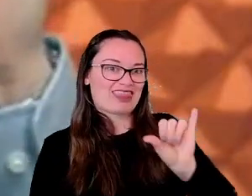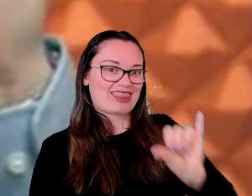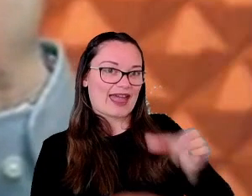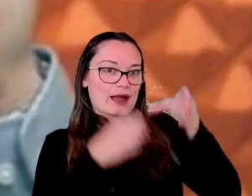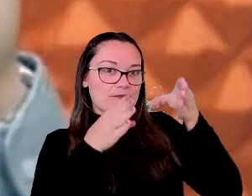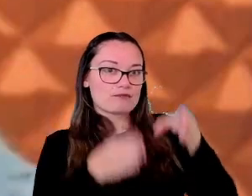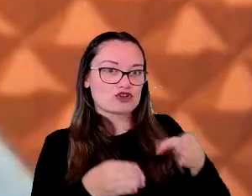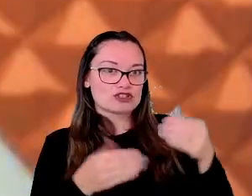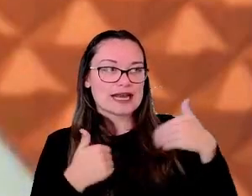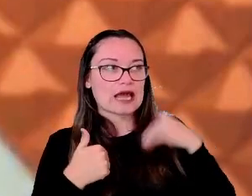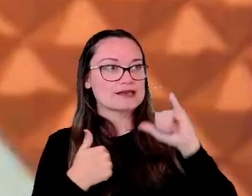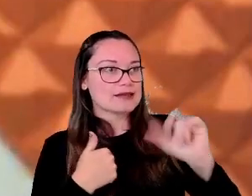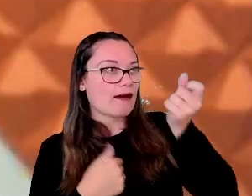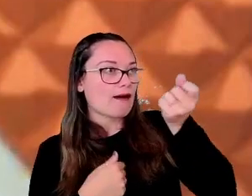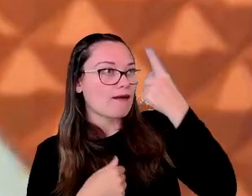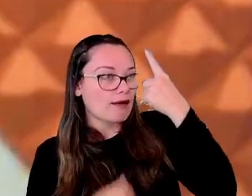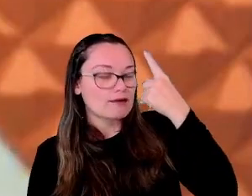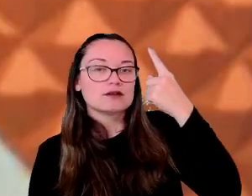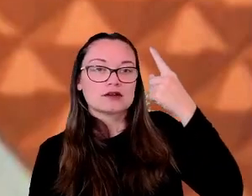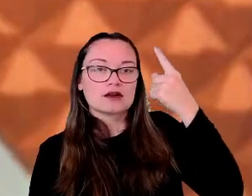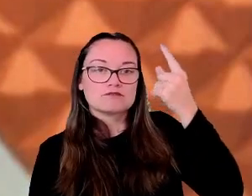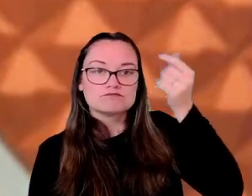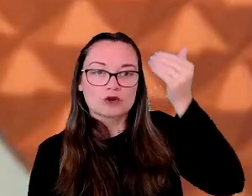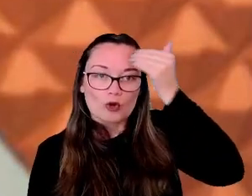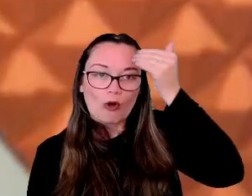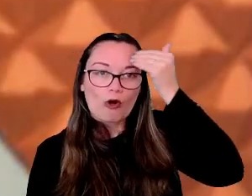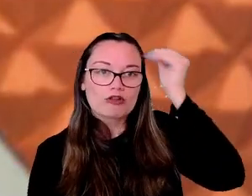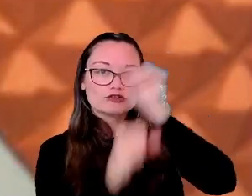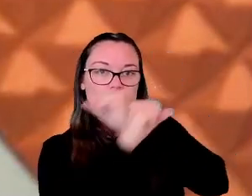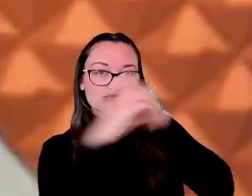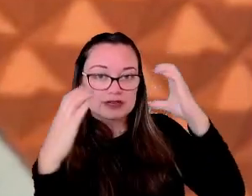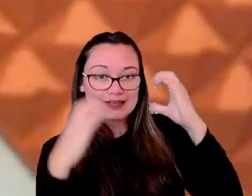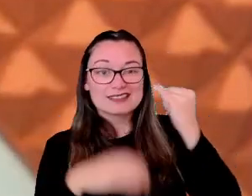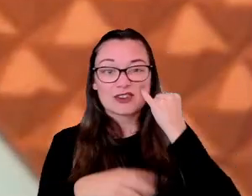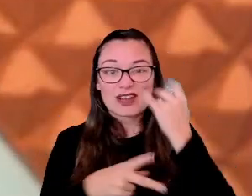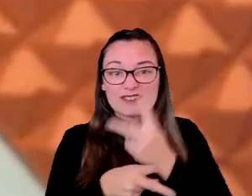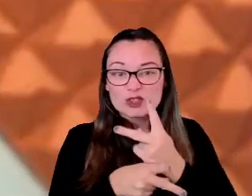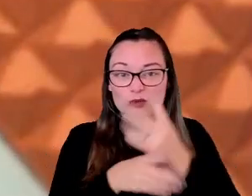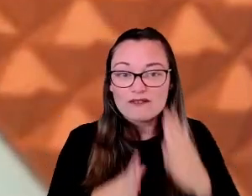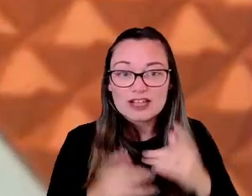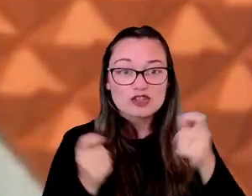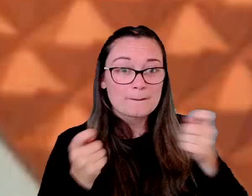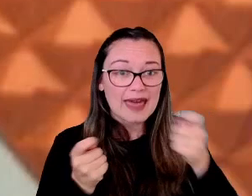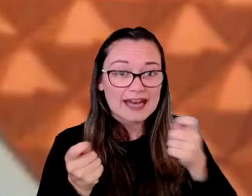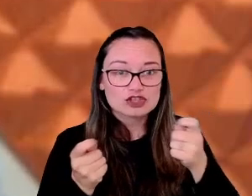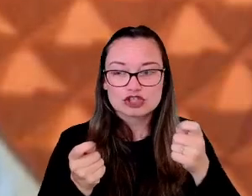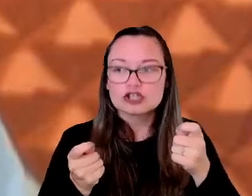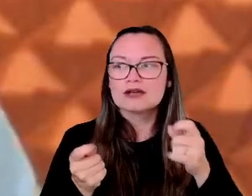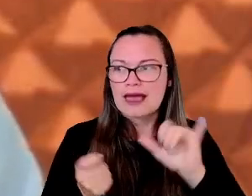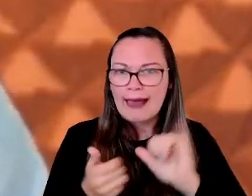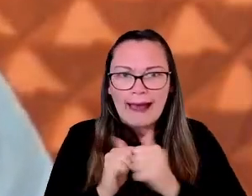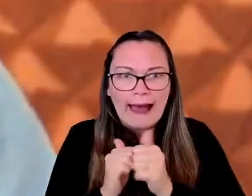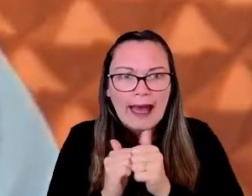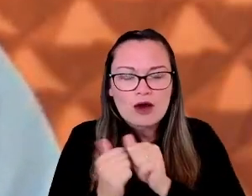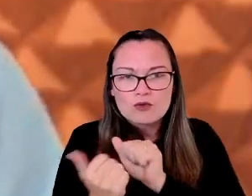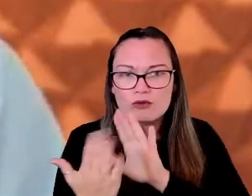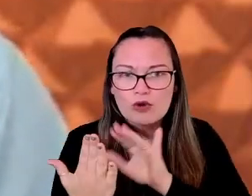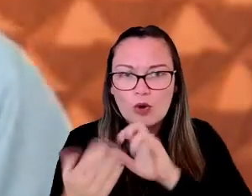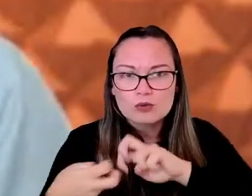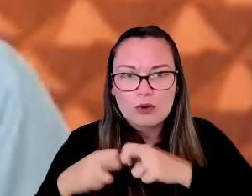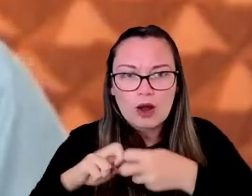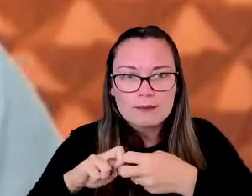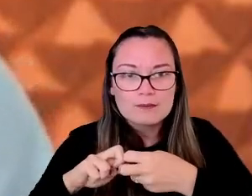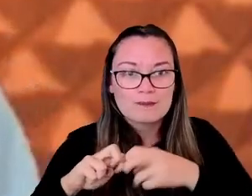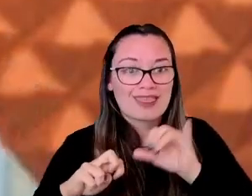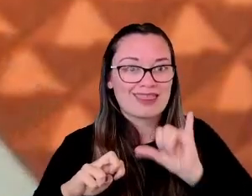big picture mentality. And any little problem, if you're a manager or a supervisor, you're dealing with problems a lot. So any little problem that comes down the pike, you